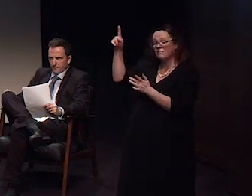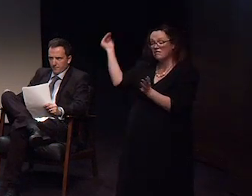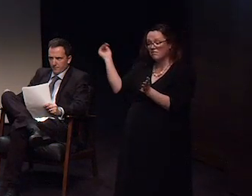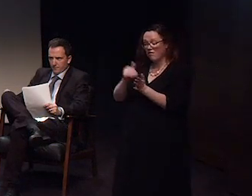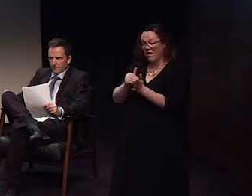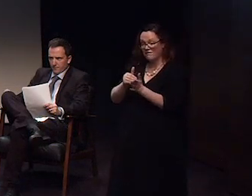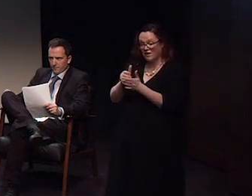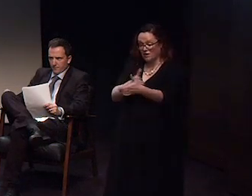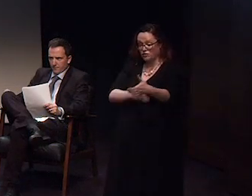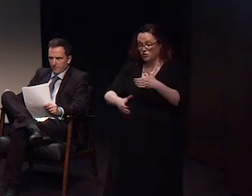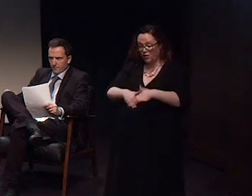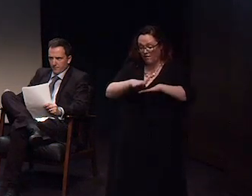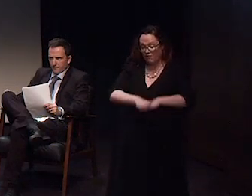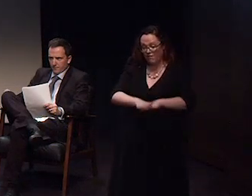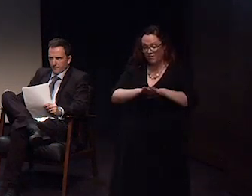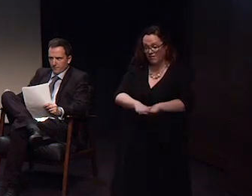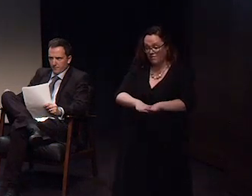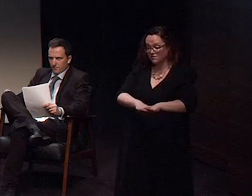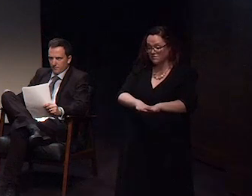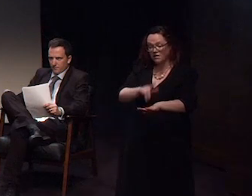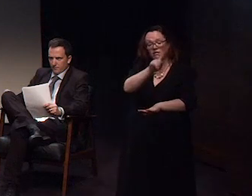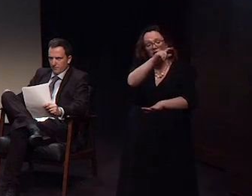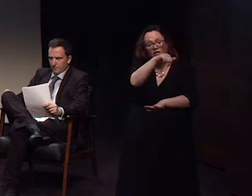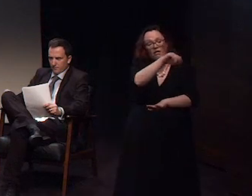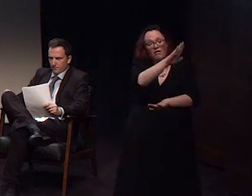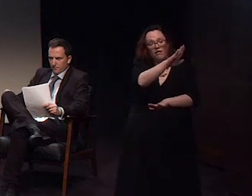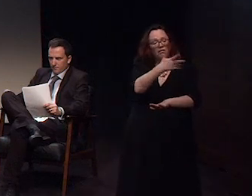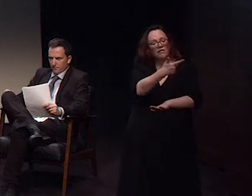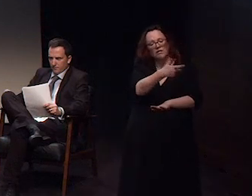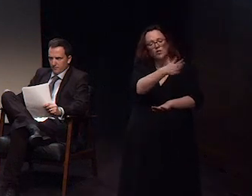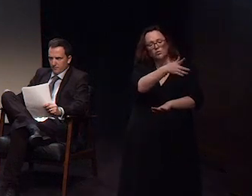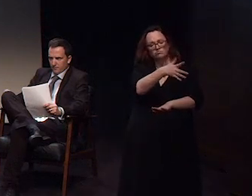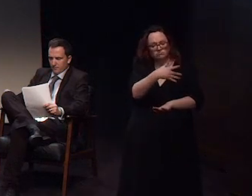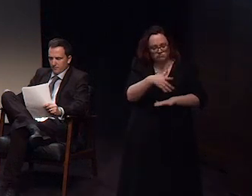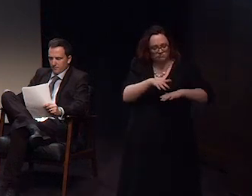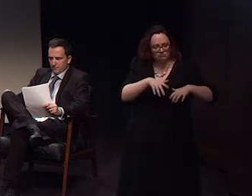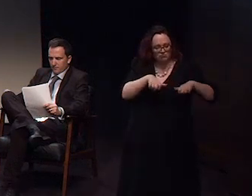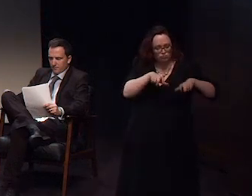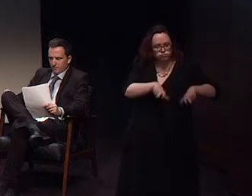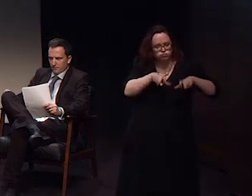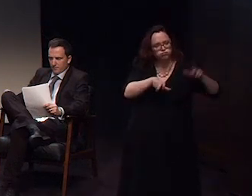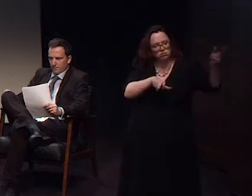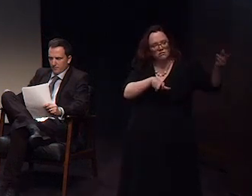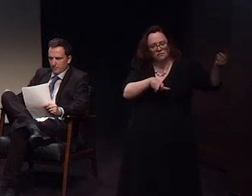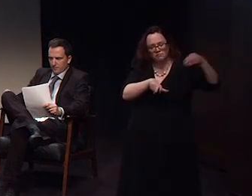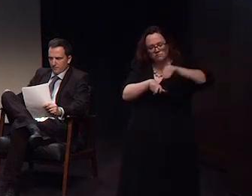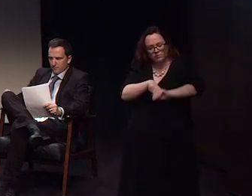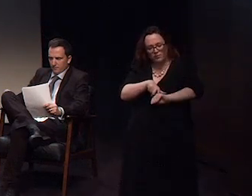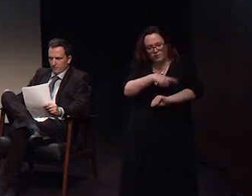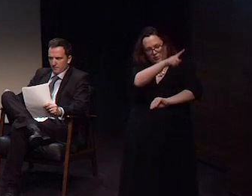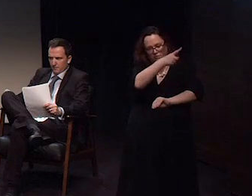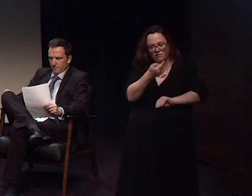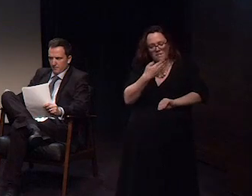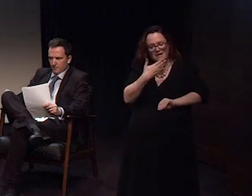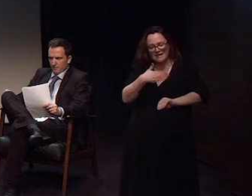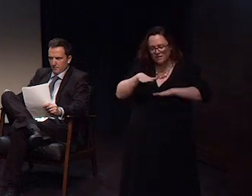the cardiac arrest and let the bystander place the electrode of the defibrillator. And in other simulation,